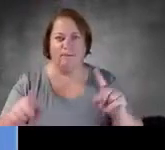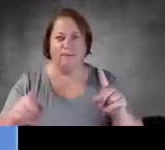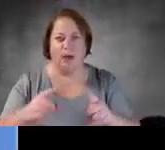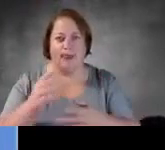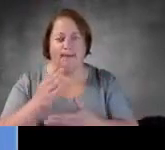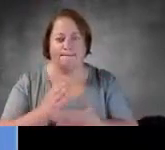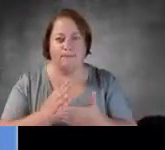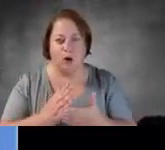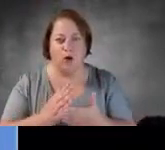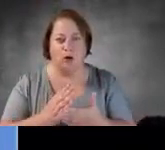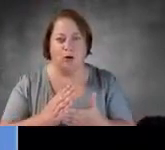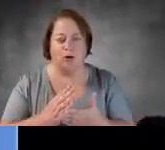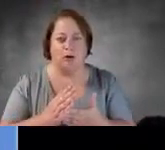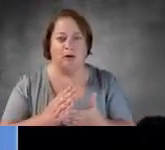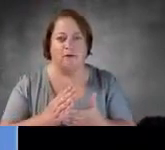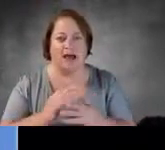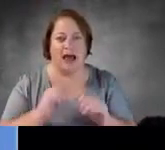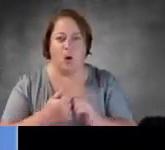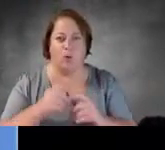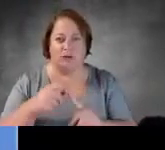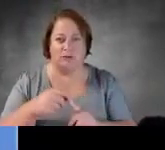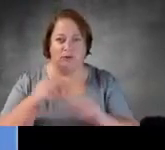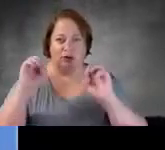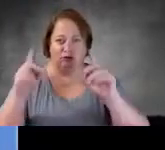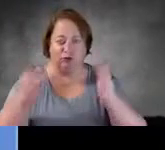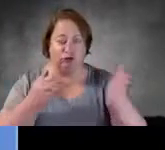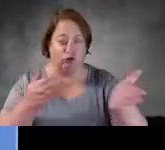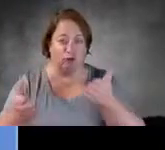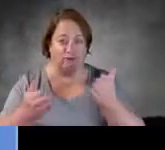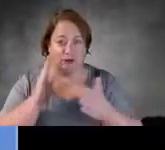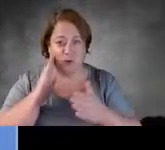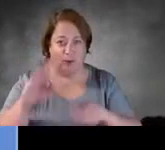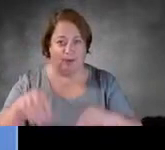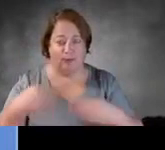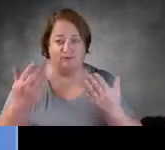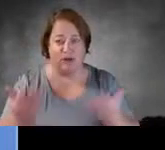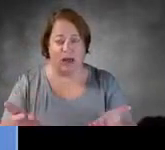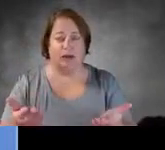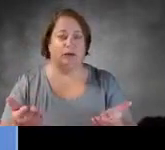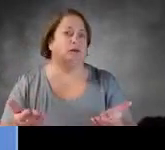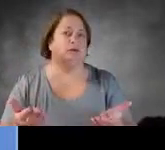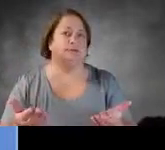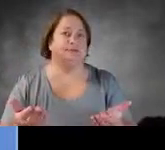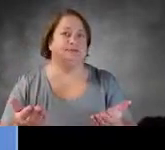within how special education services are going to be provided is